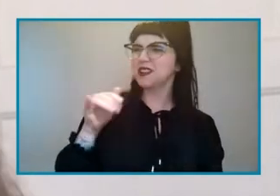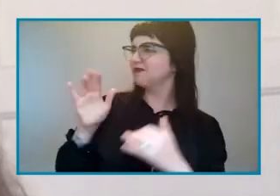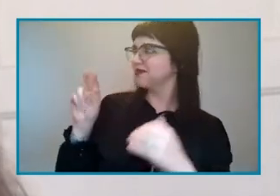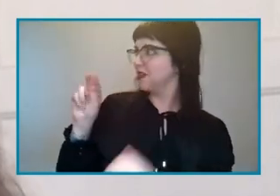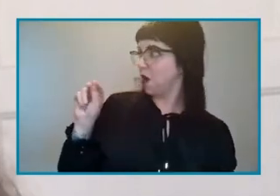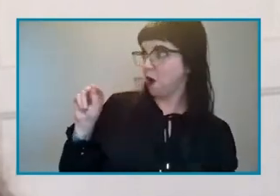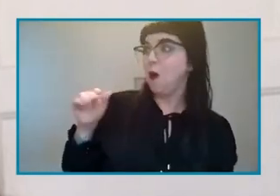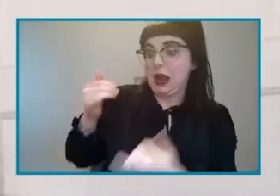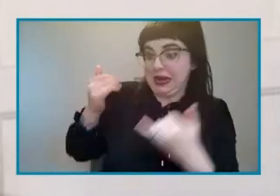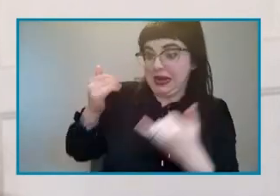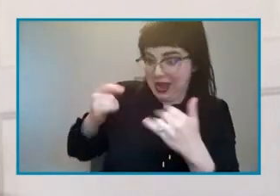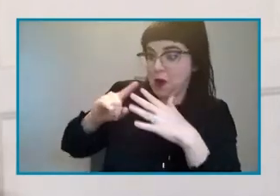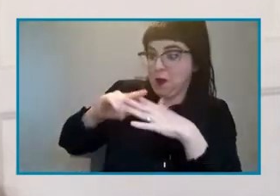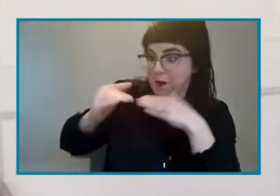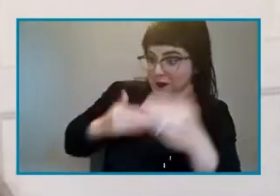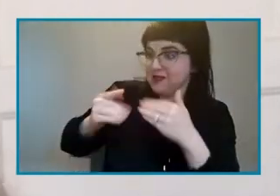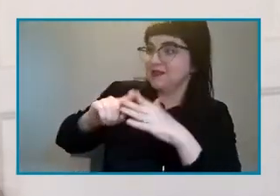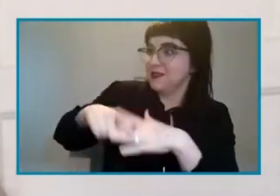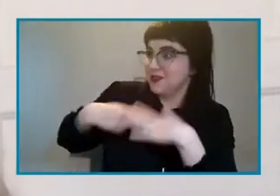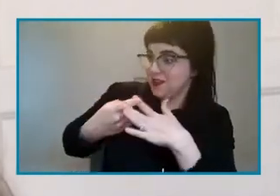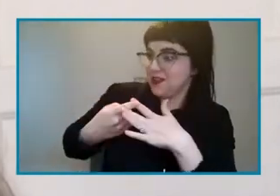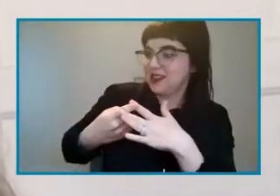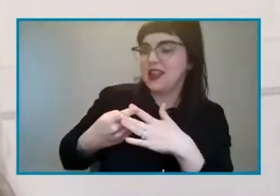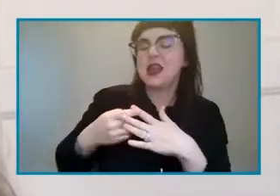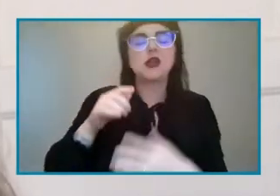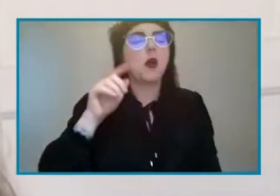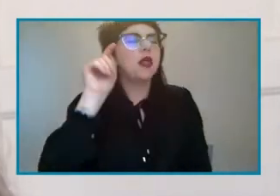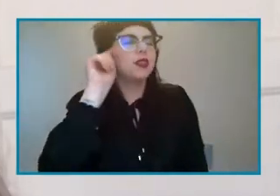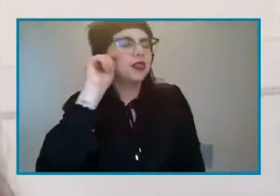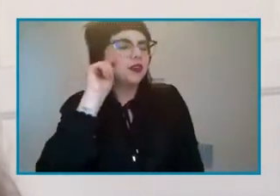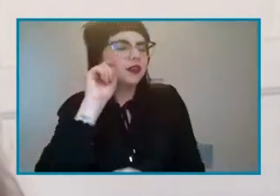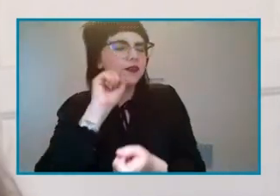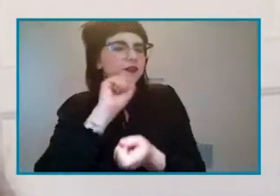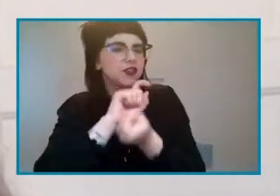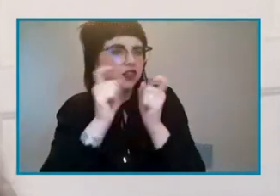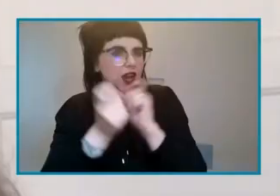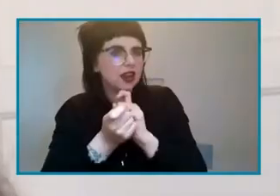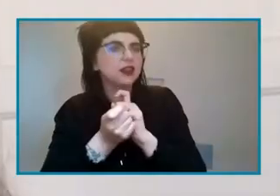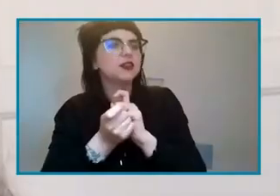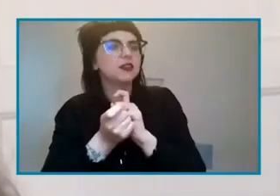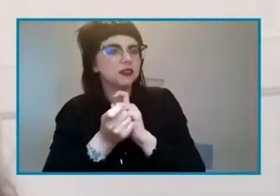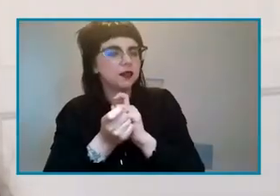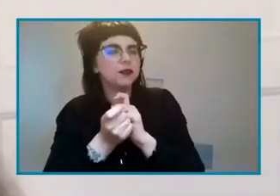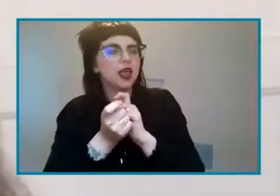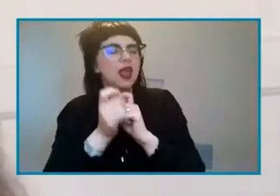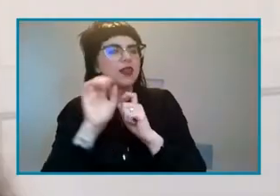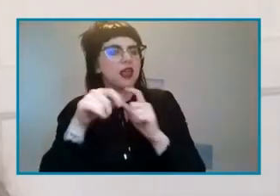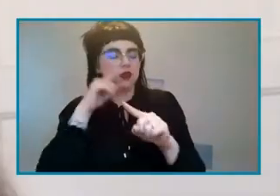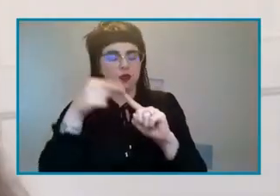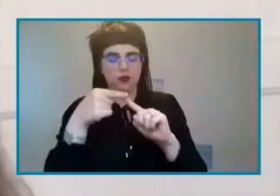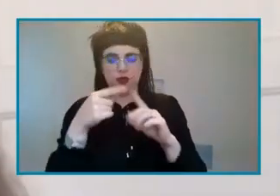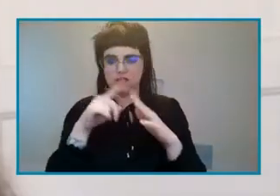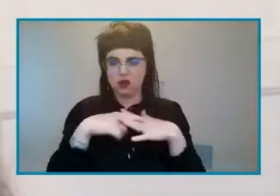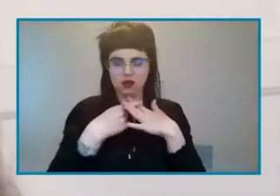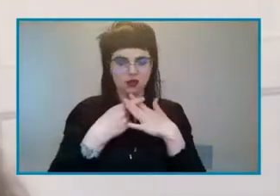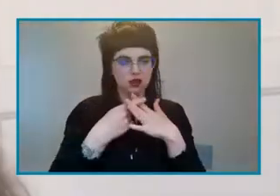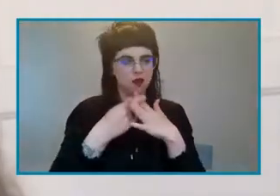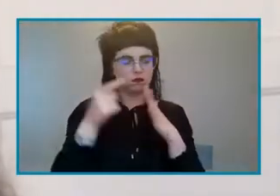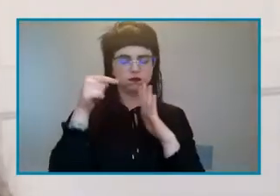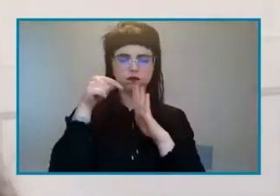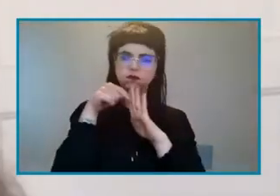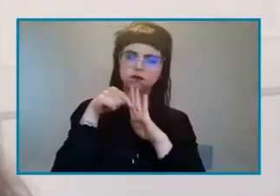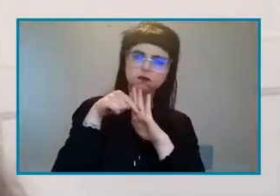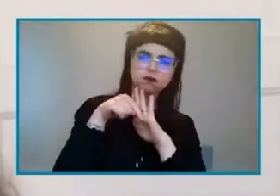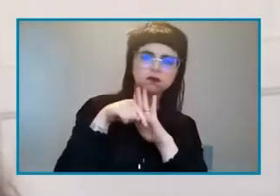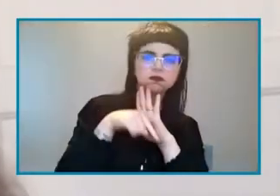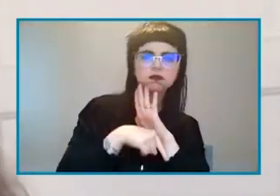was really, that's where we really kind of peeled the onion and looked at all of the